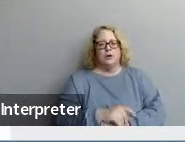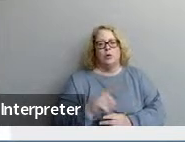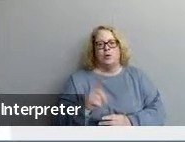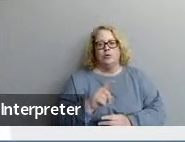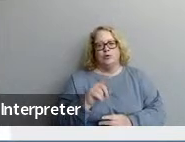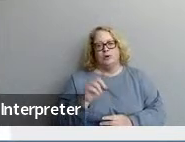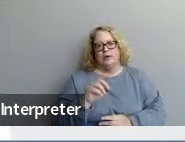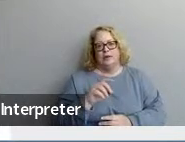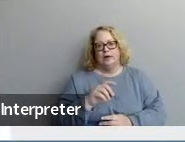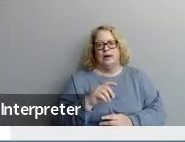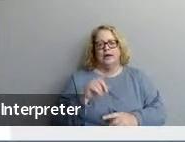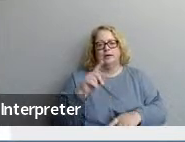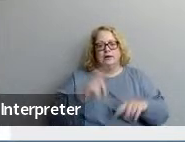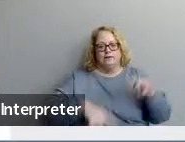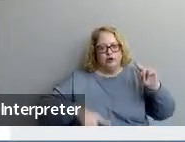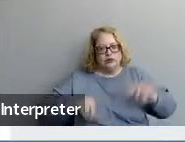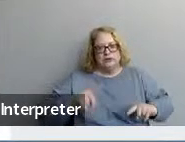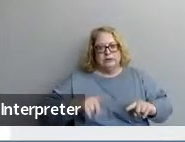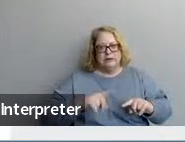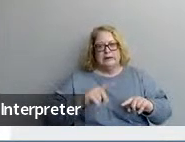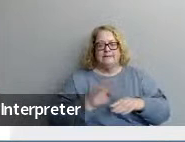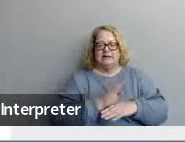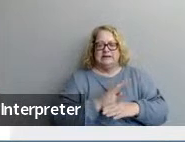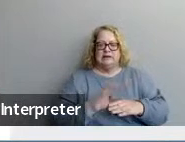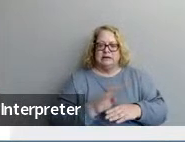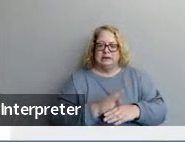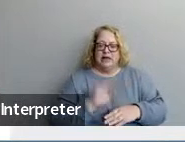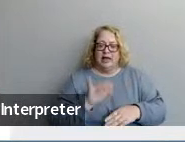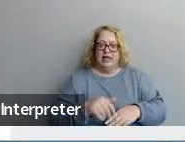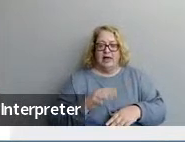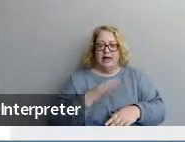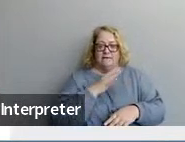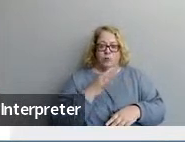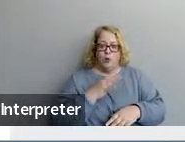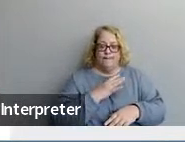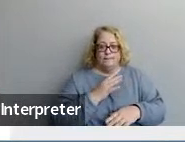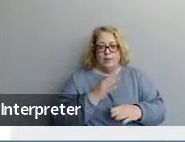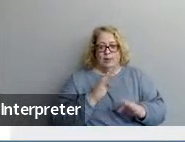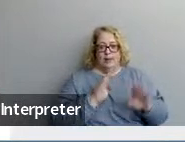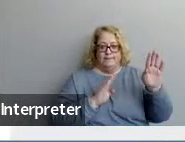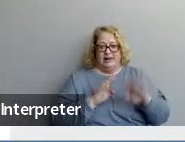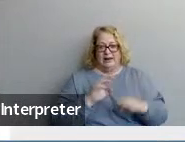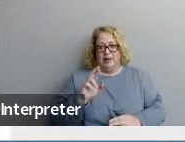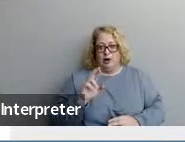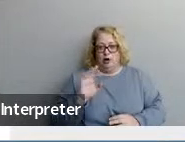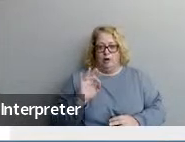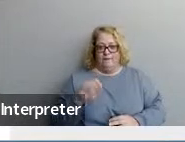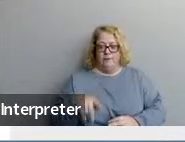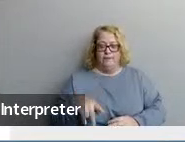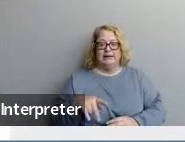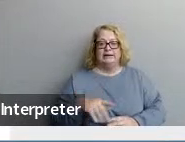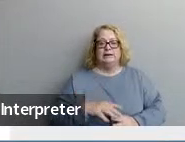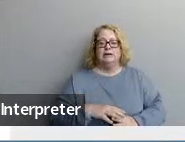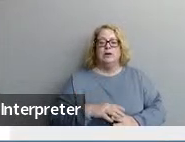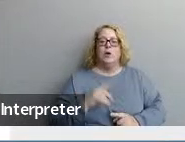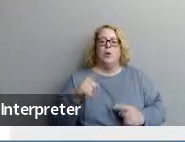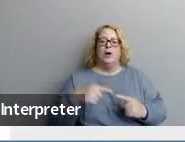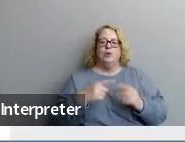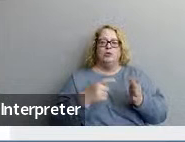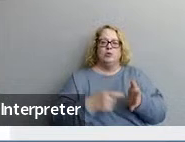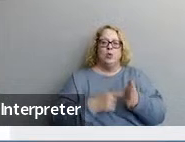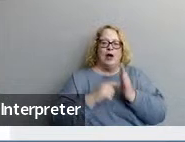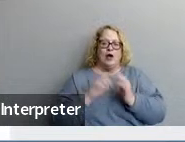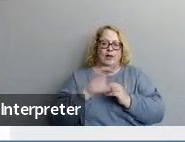and following that along with percentages is at that formal bid, at that RFP stage. And that's when we require